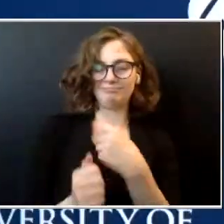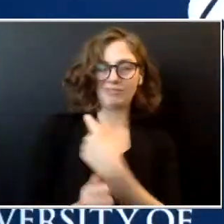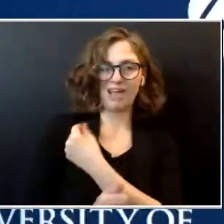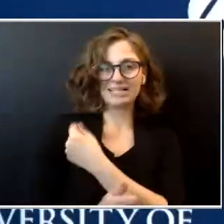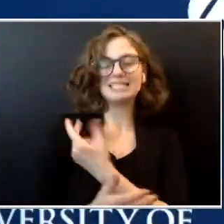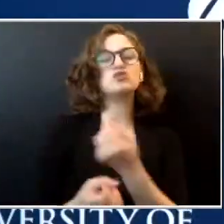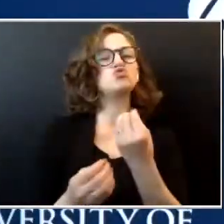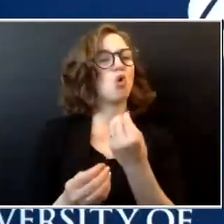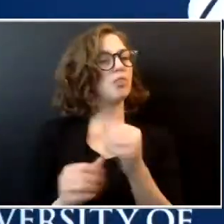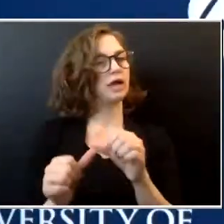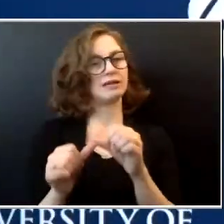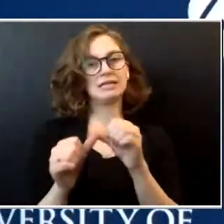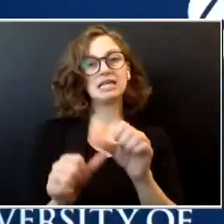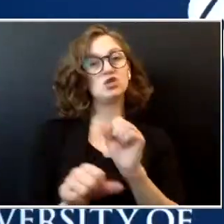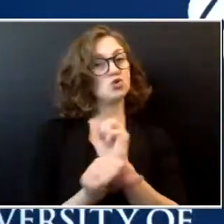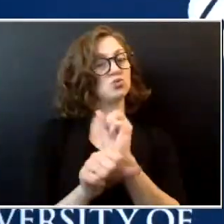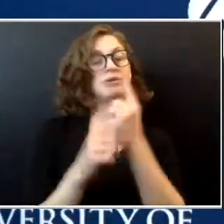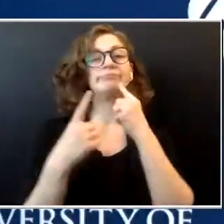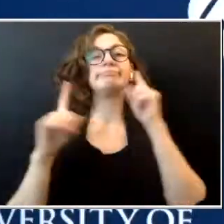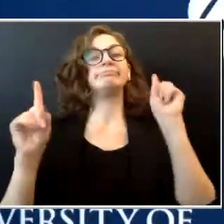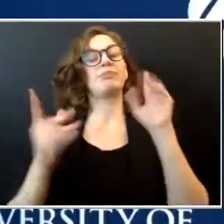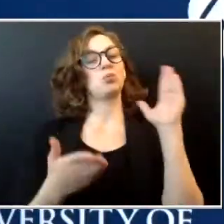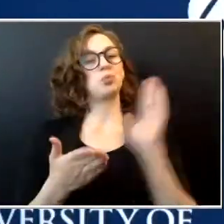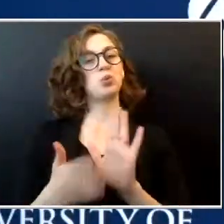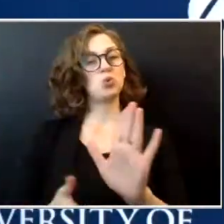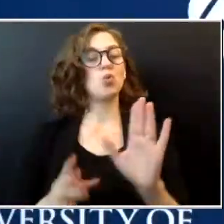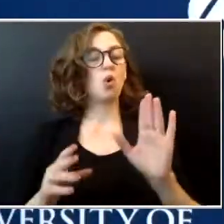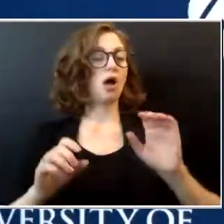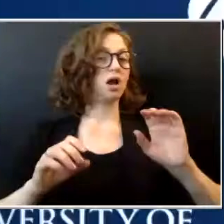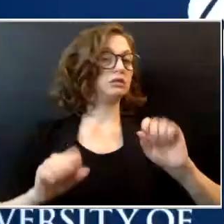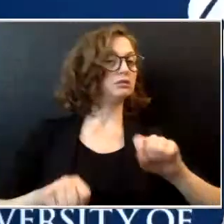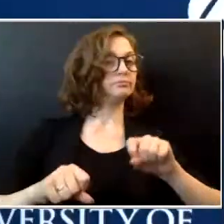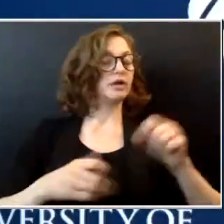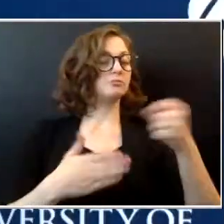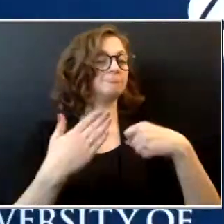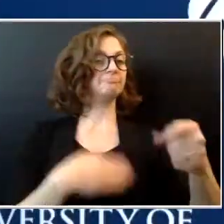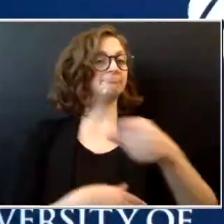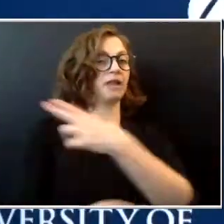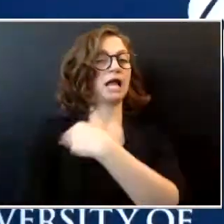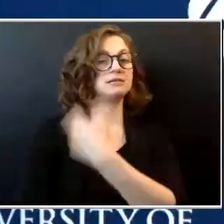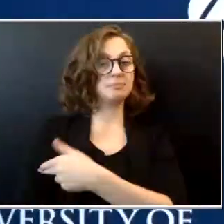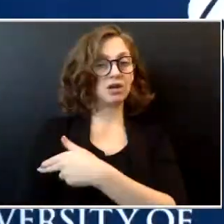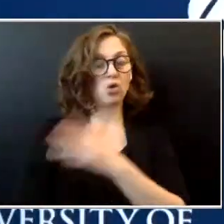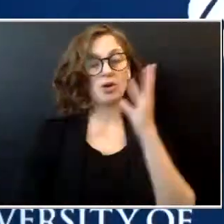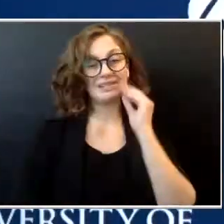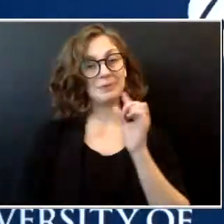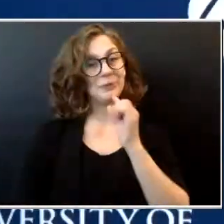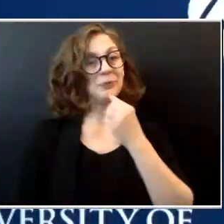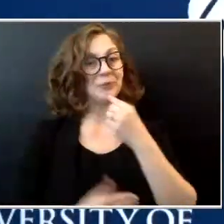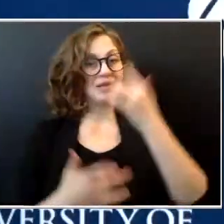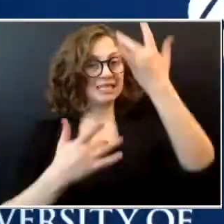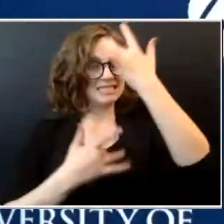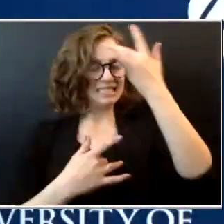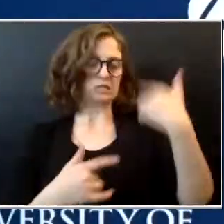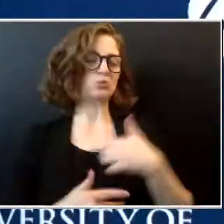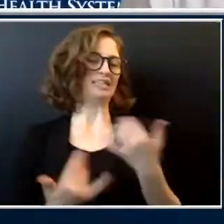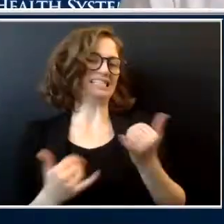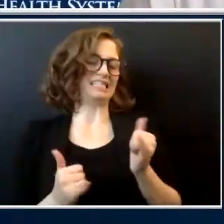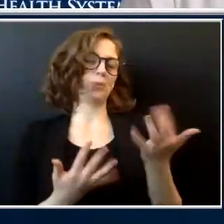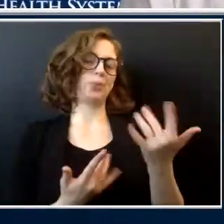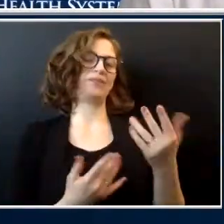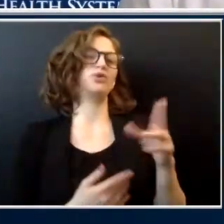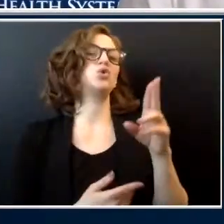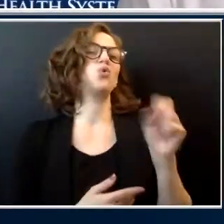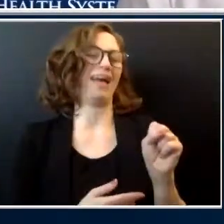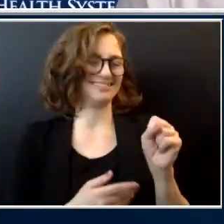and reduce your chance of going to the hospital and having severe disease. We are still waiting for the U.S. data on that. But yeah, good.